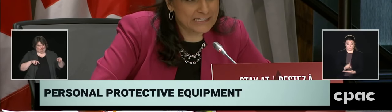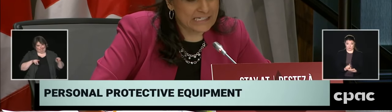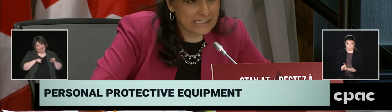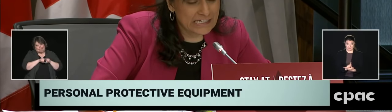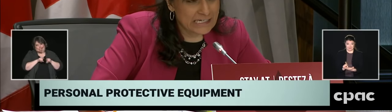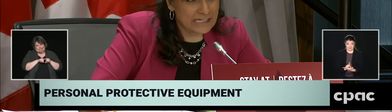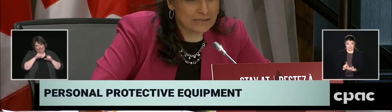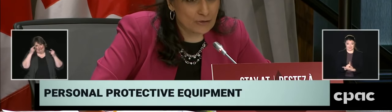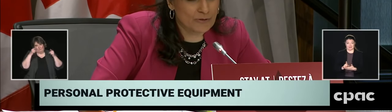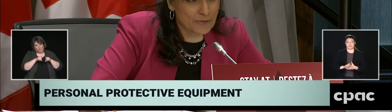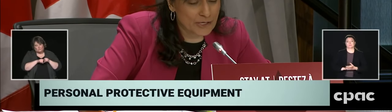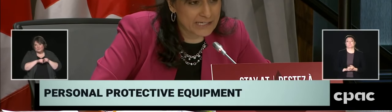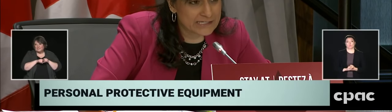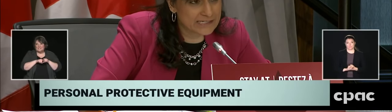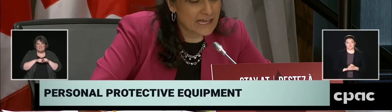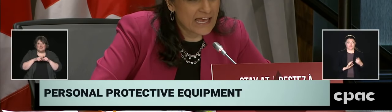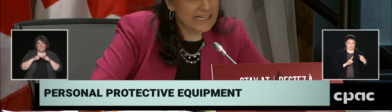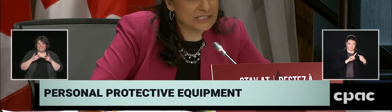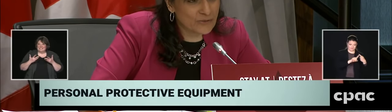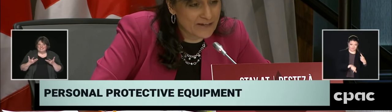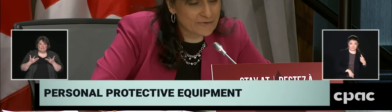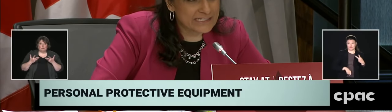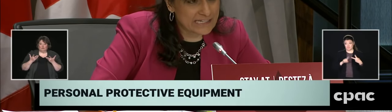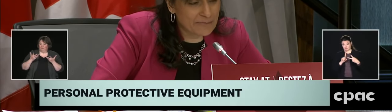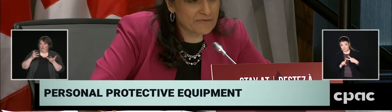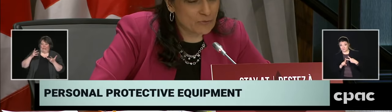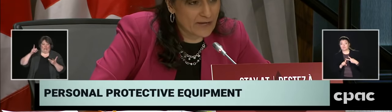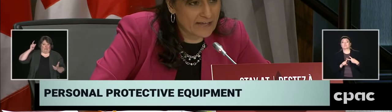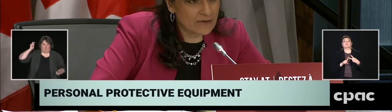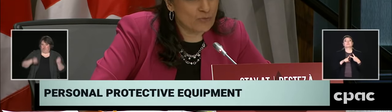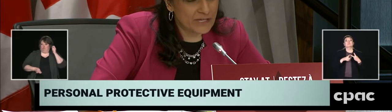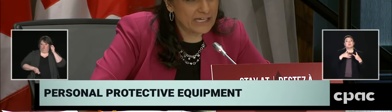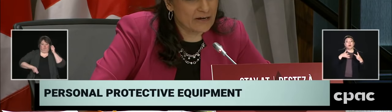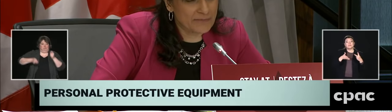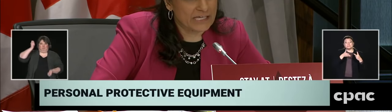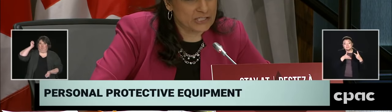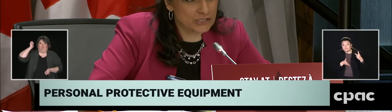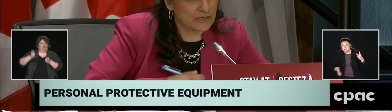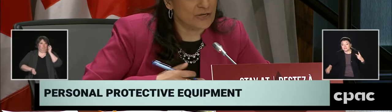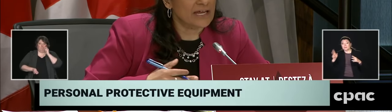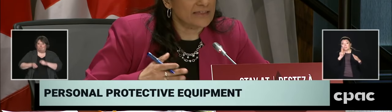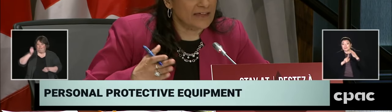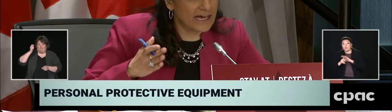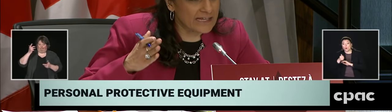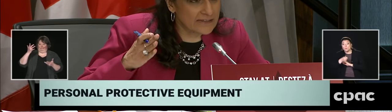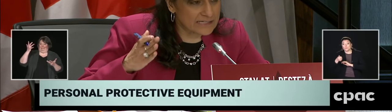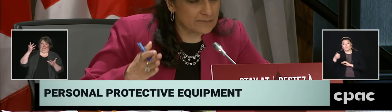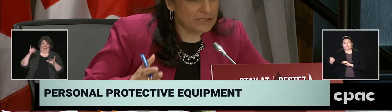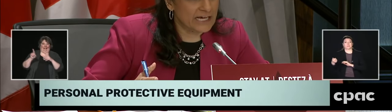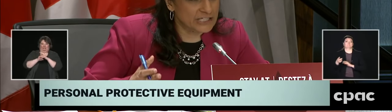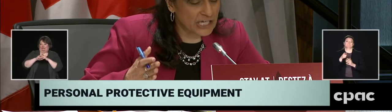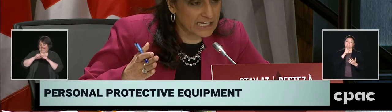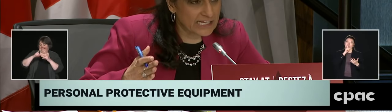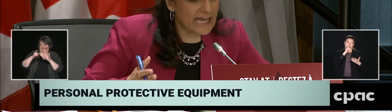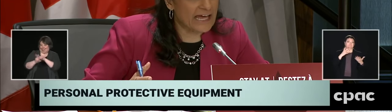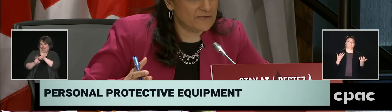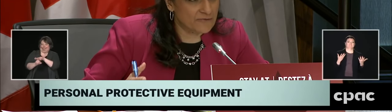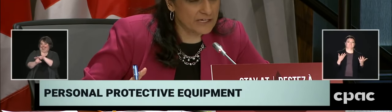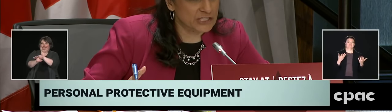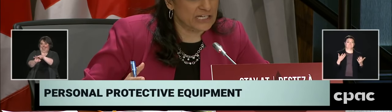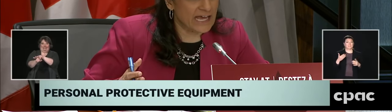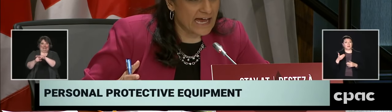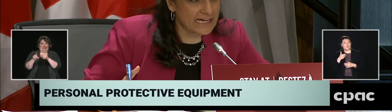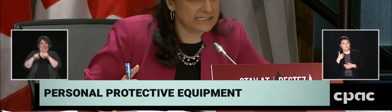of volatility in global markets. And so every step of the way, we are making sure that the supply chain